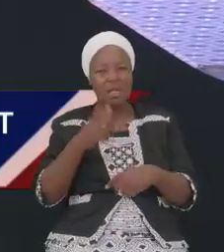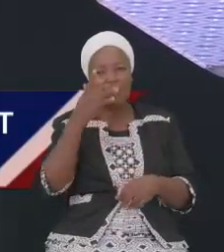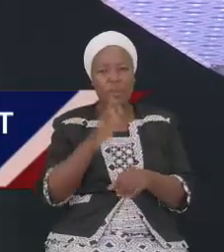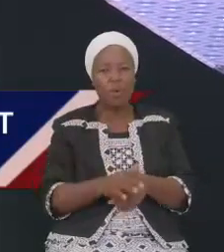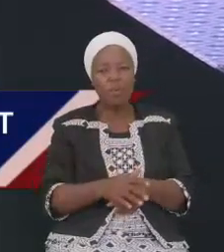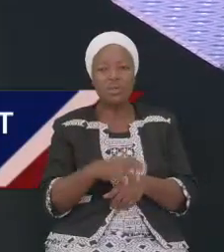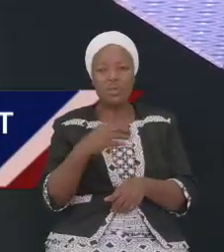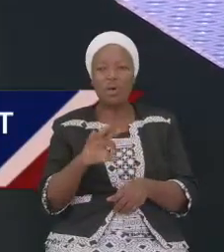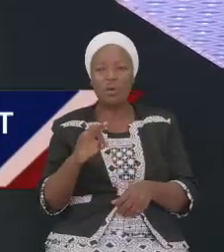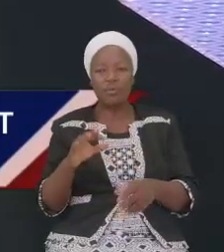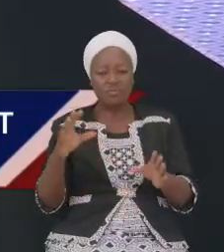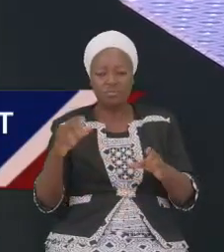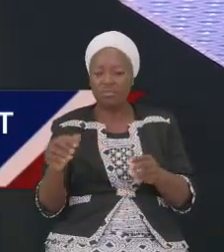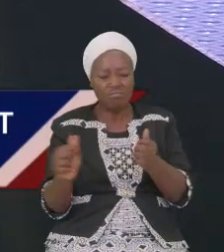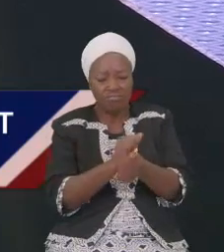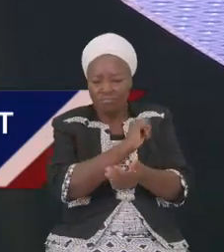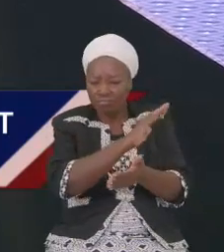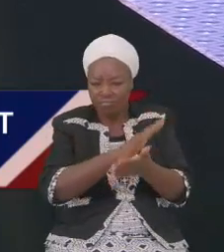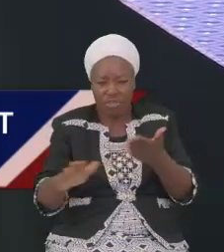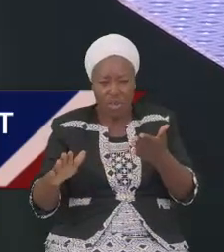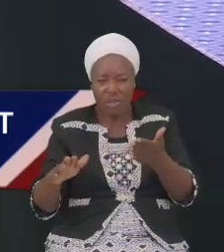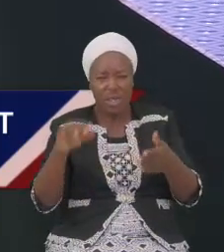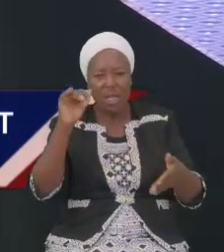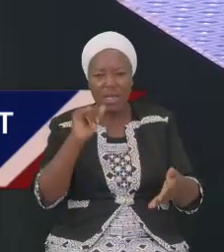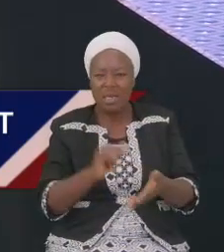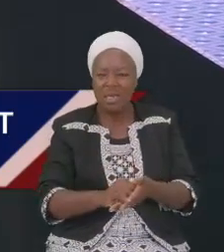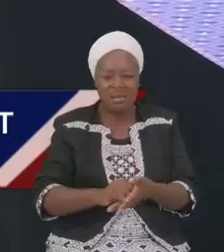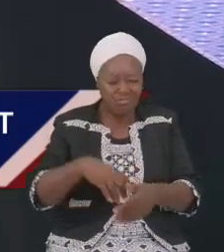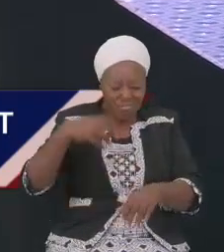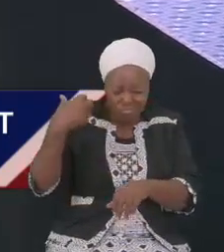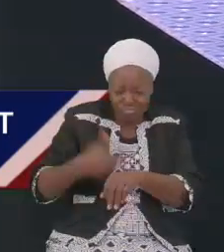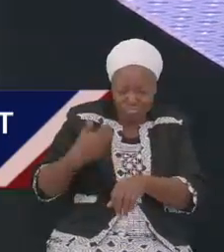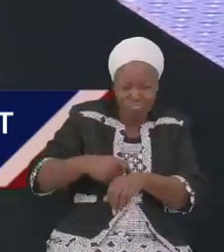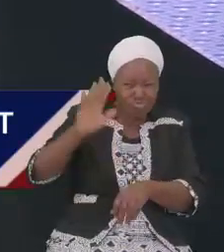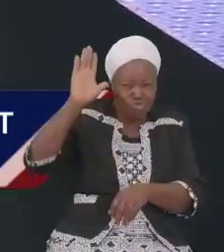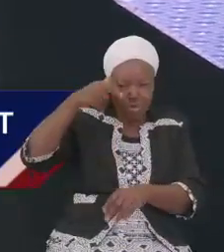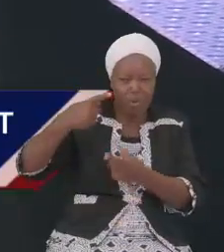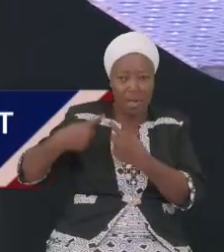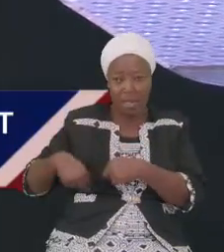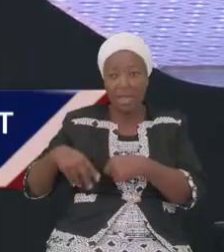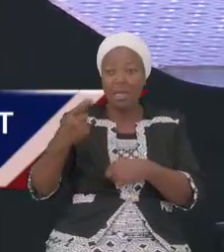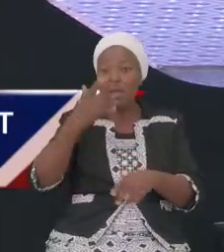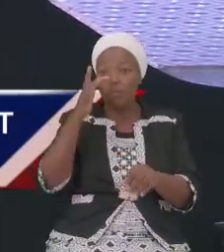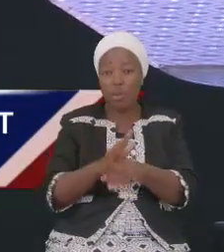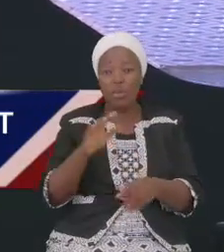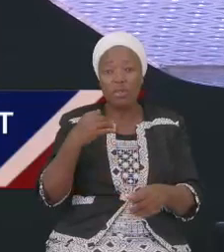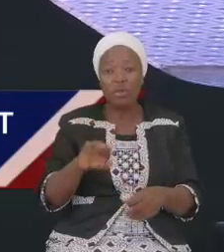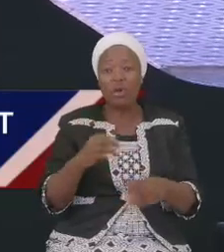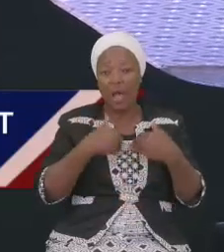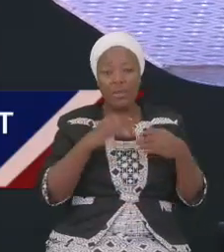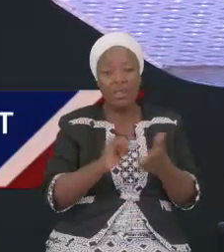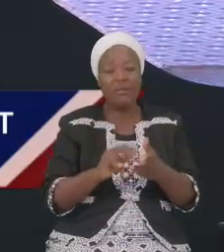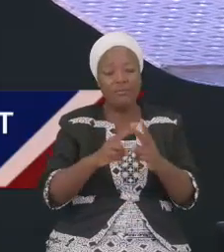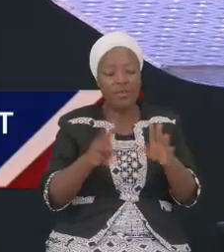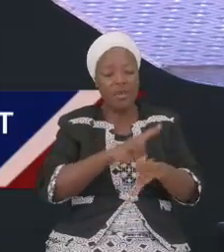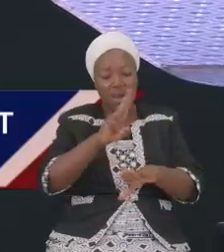of getting rid of the stony heart, the stubborn heart, the promise of having the very nature